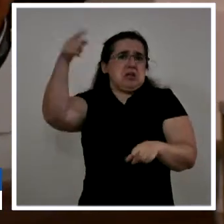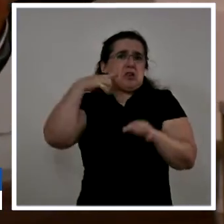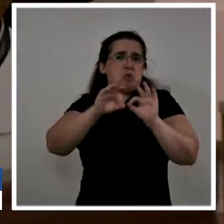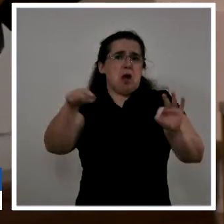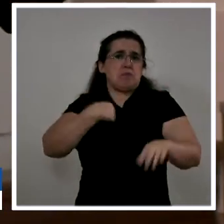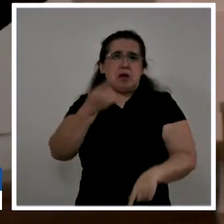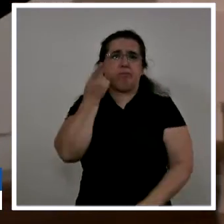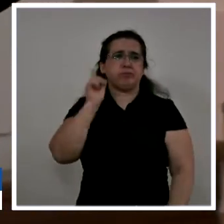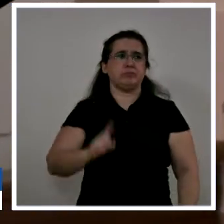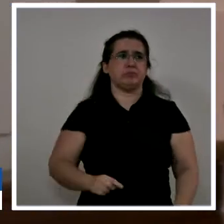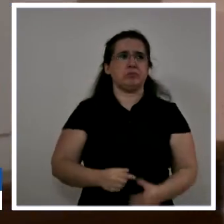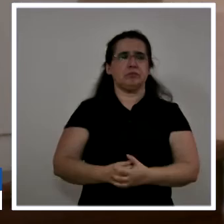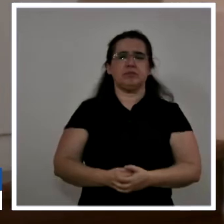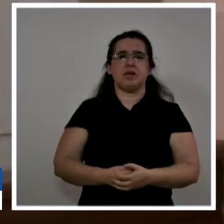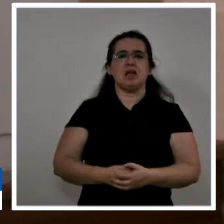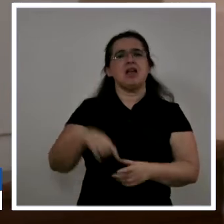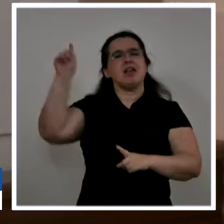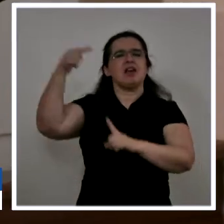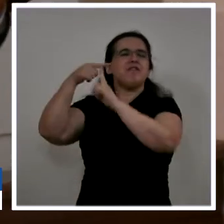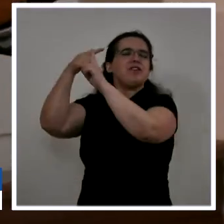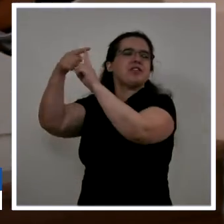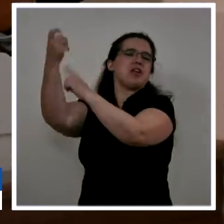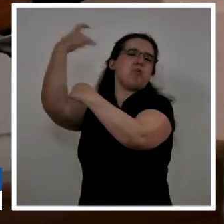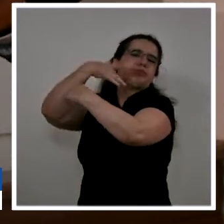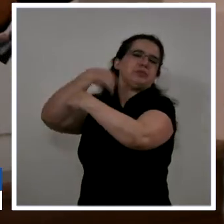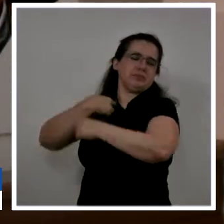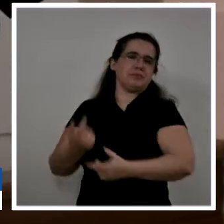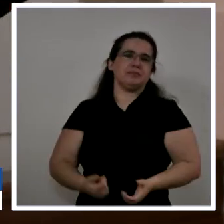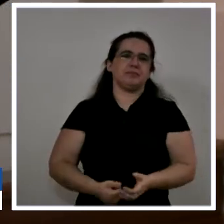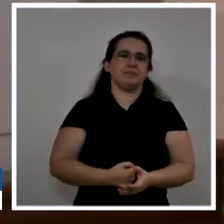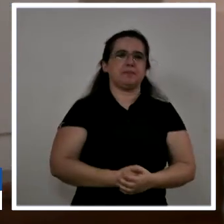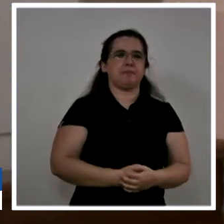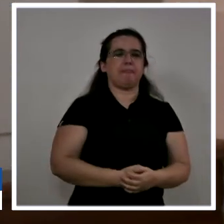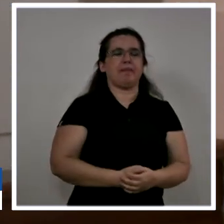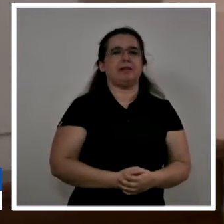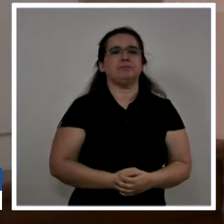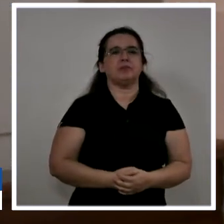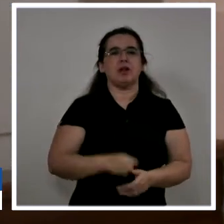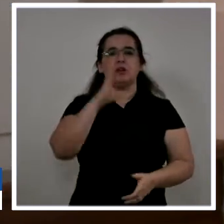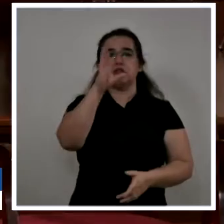an advantage over me. Ele tem uma vantagem sobre mim. And then in Job 10,